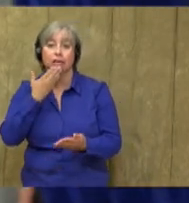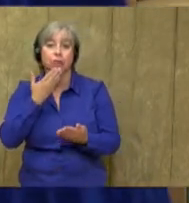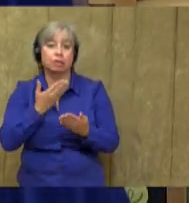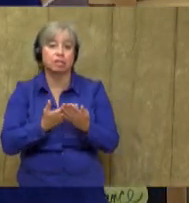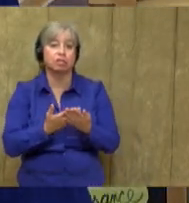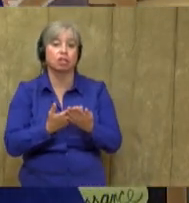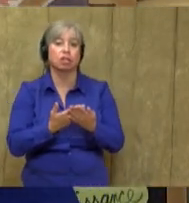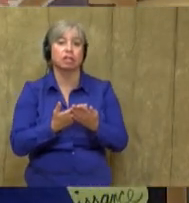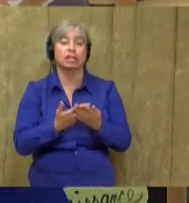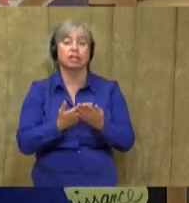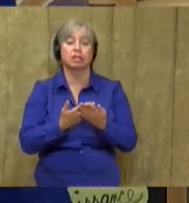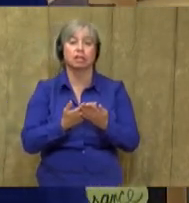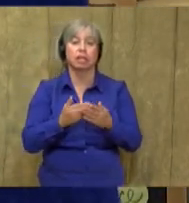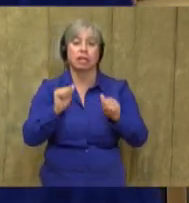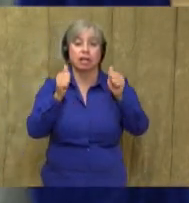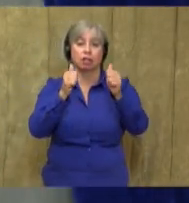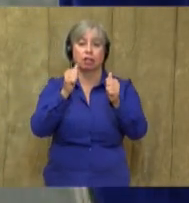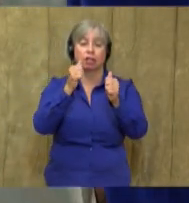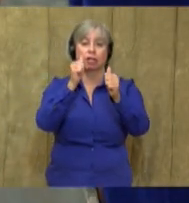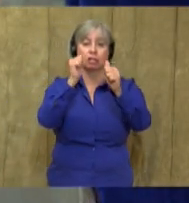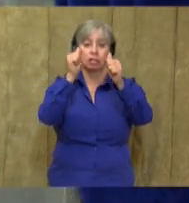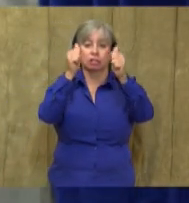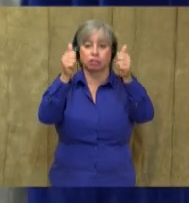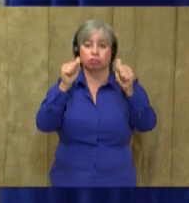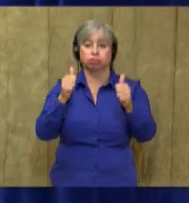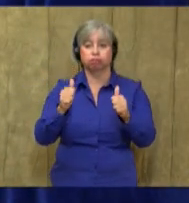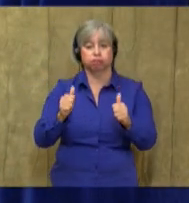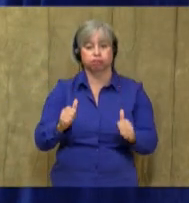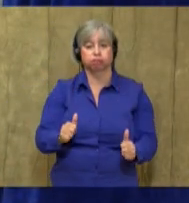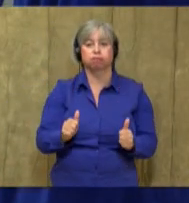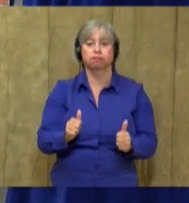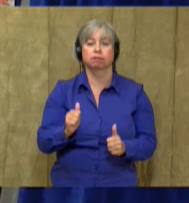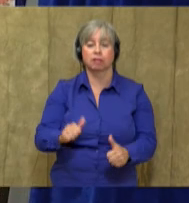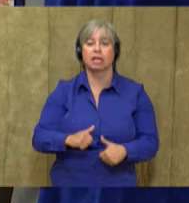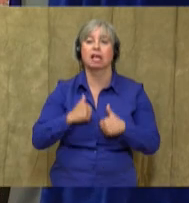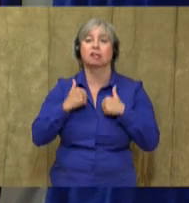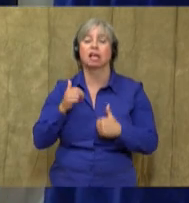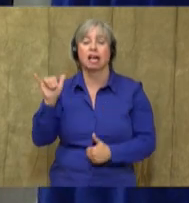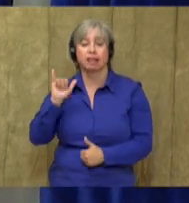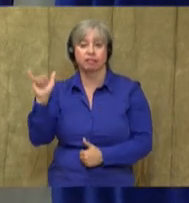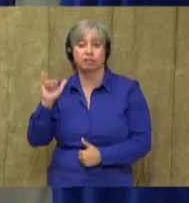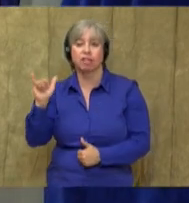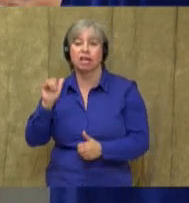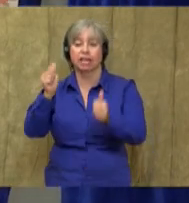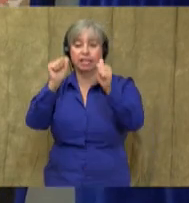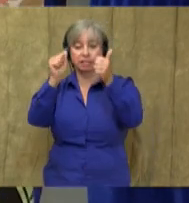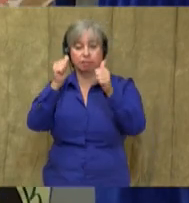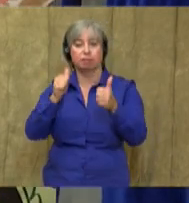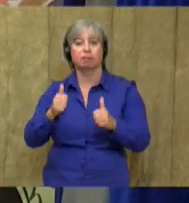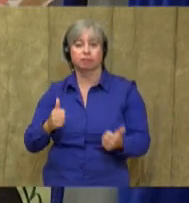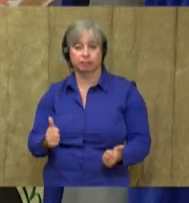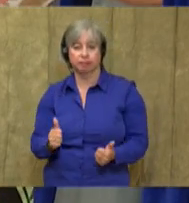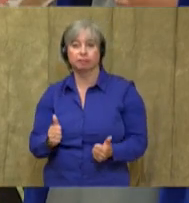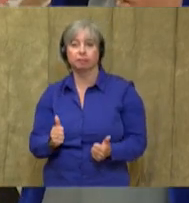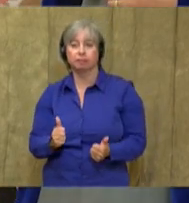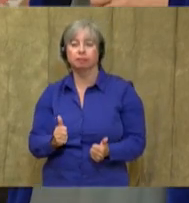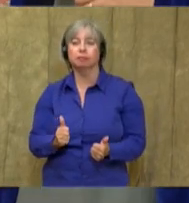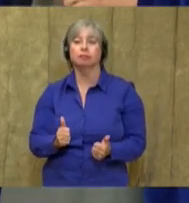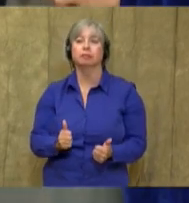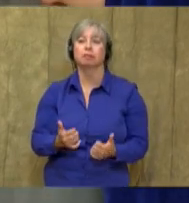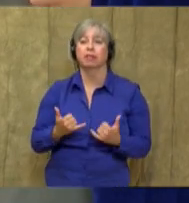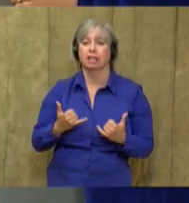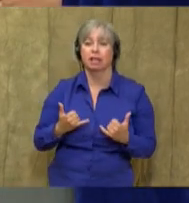see this beautiful sculpture of a little boy. So he did lots of lifelike sculptures. Now we're going to look